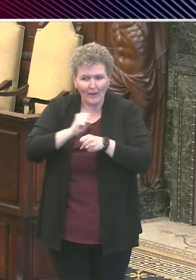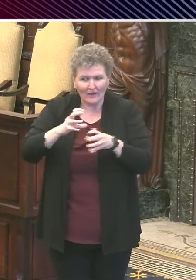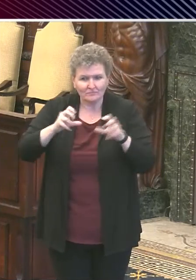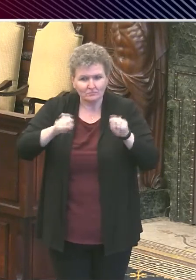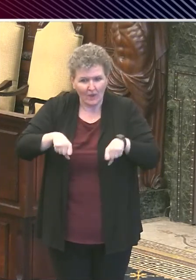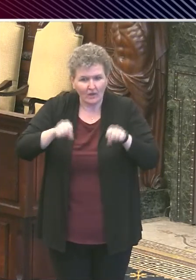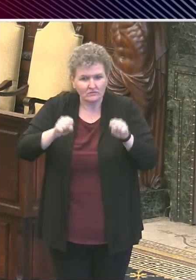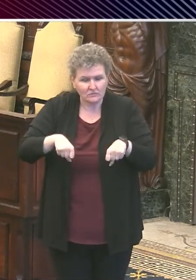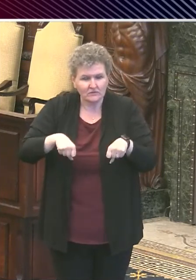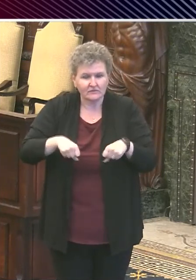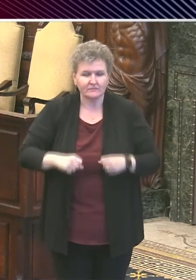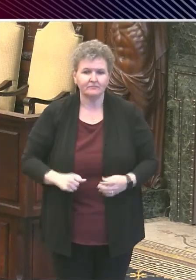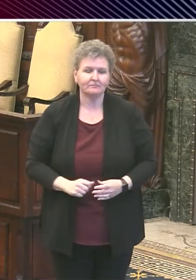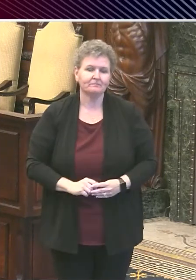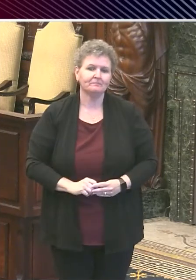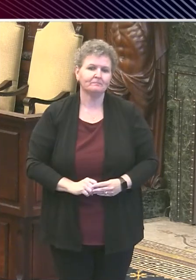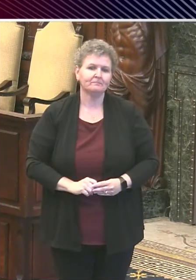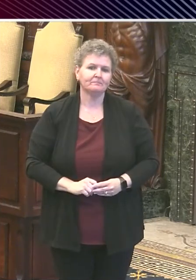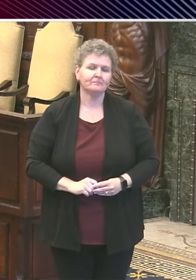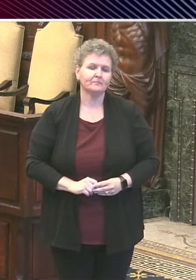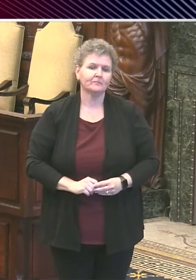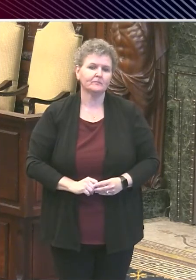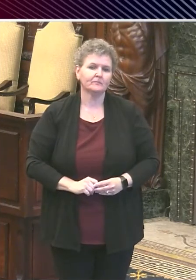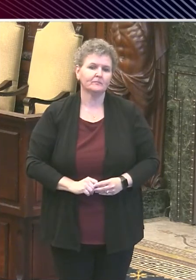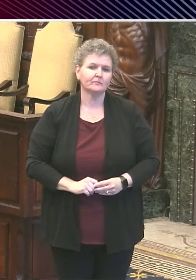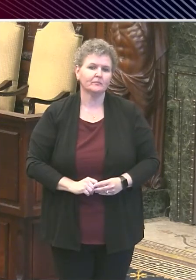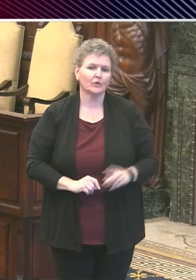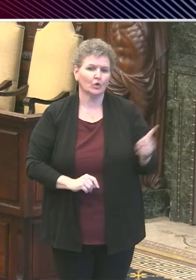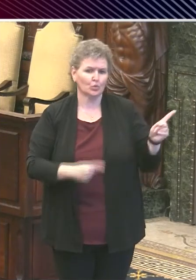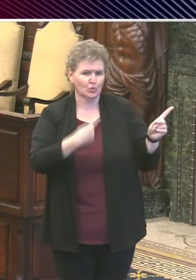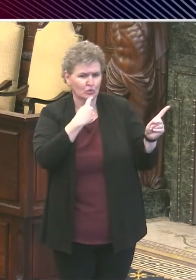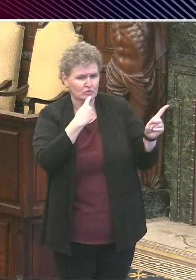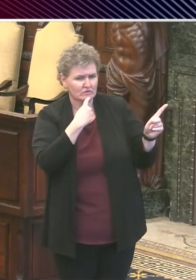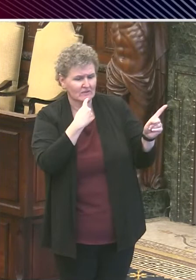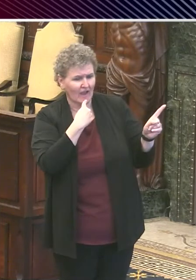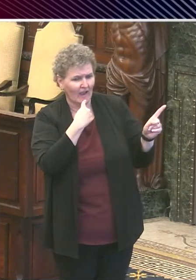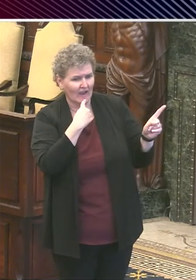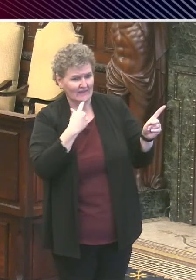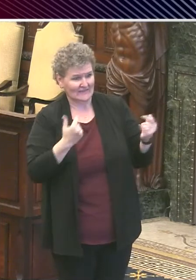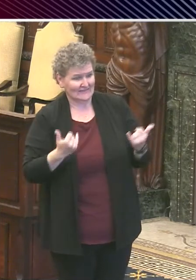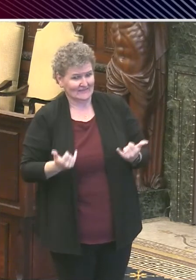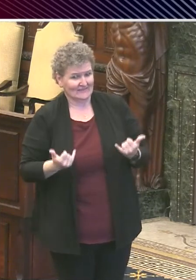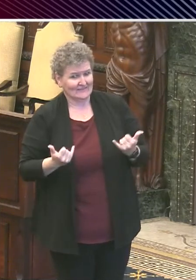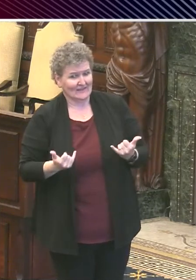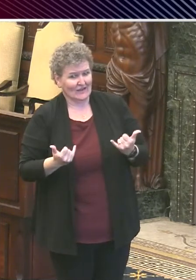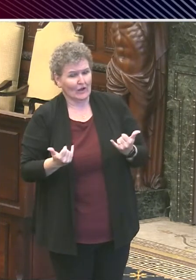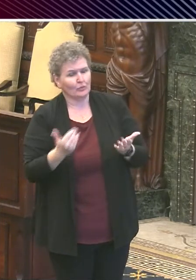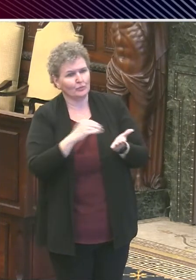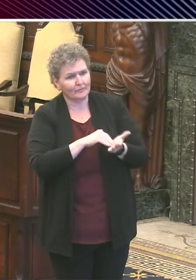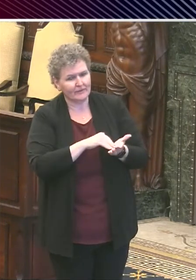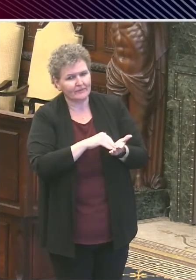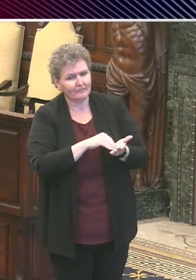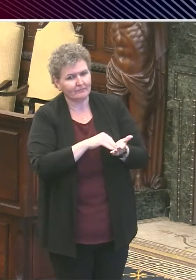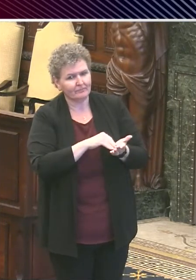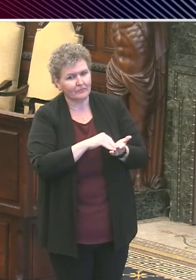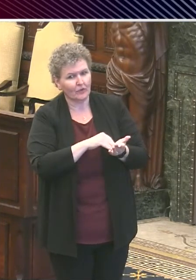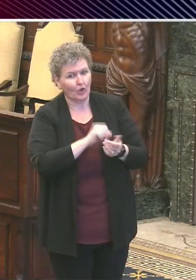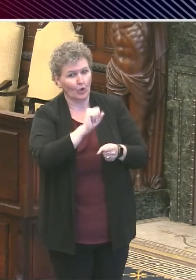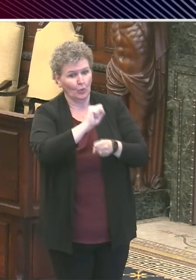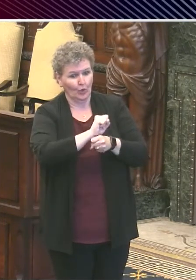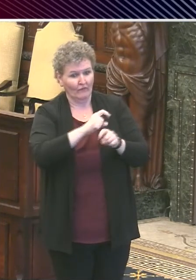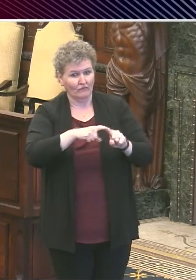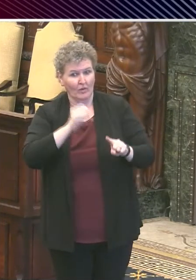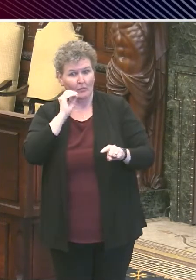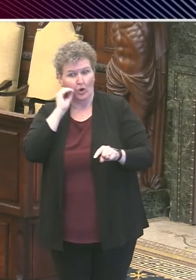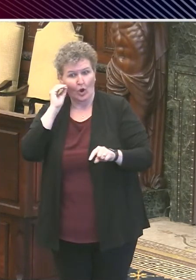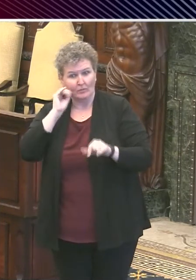background. Let me turn that off. So you've said today, Dr. Farley, that and repeated that remote working office workers should